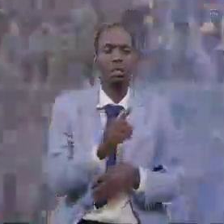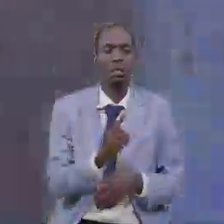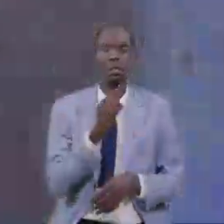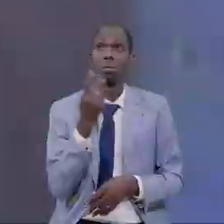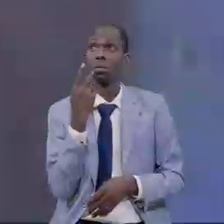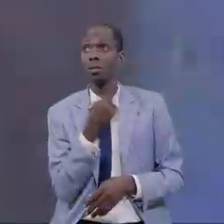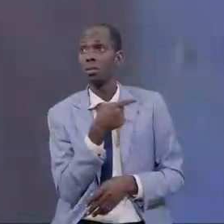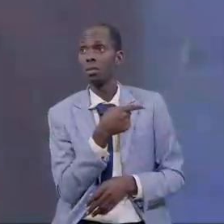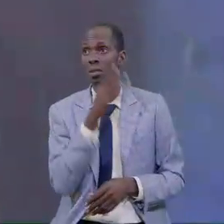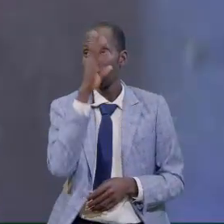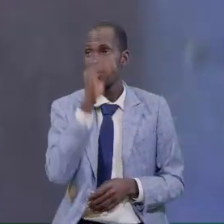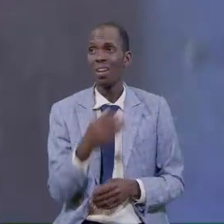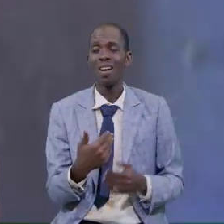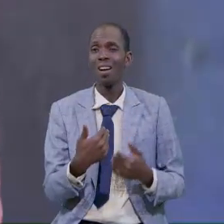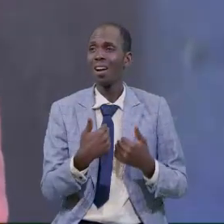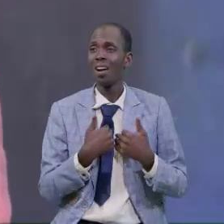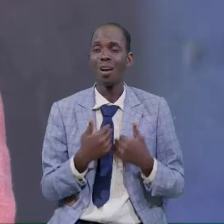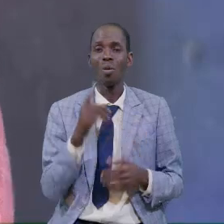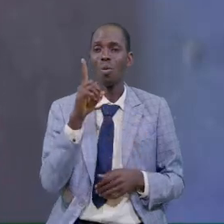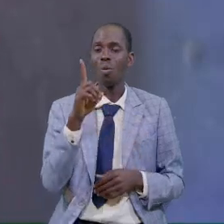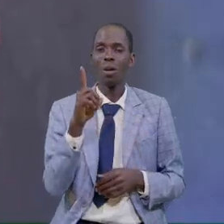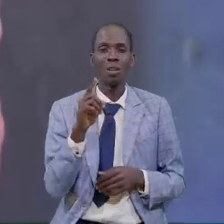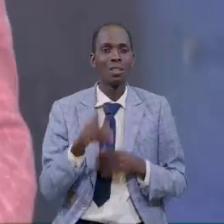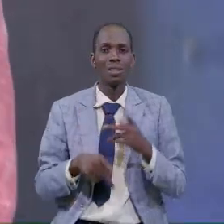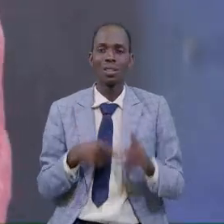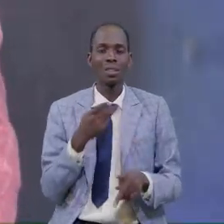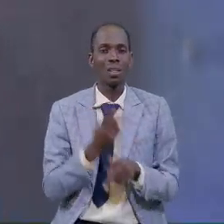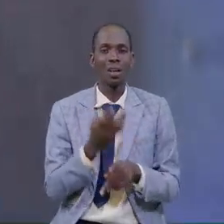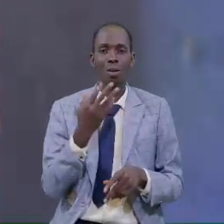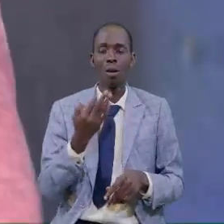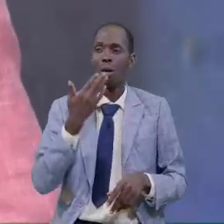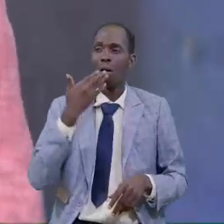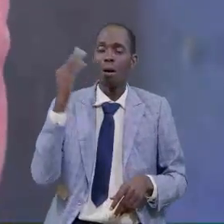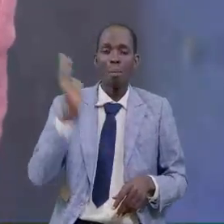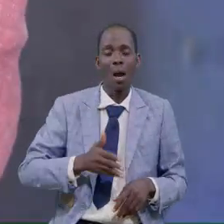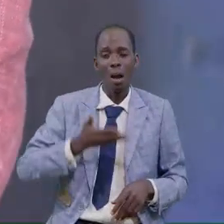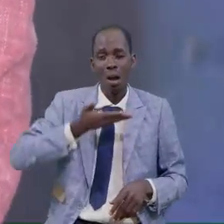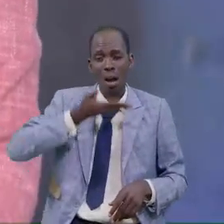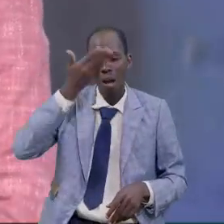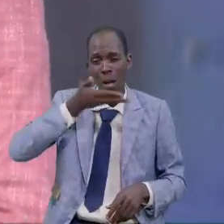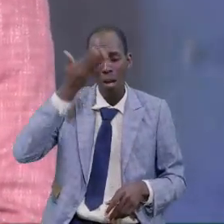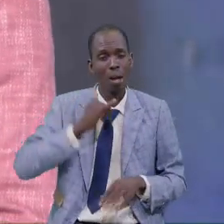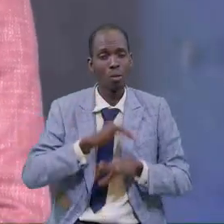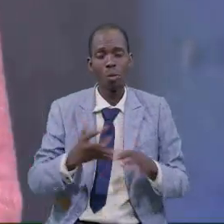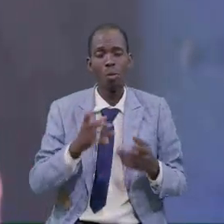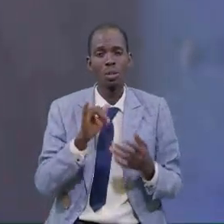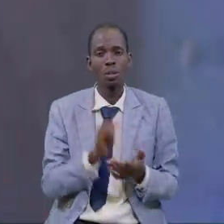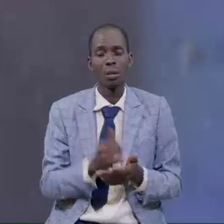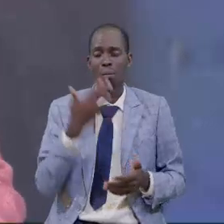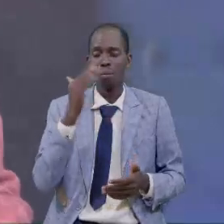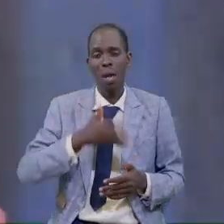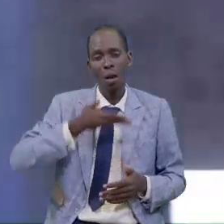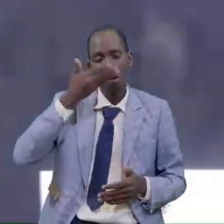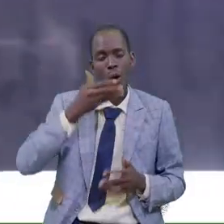an acid coming out of his mouth. I don't want him to pour his acid on me, and therefore they avoid you. And